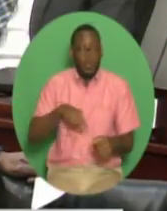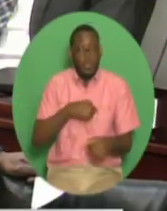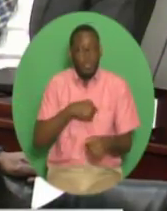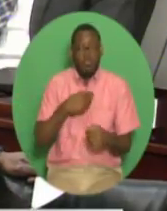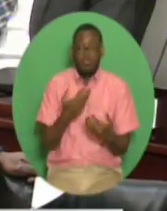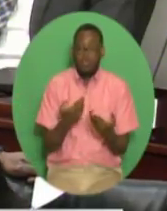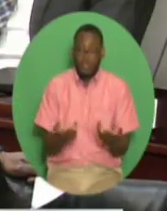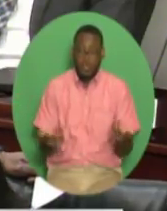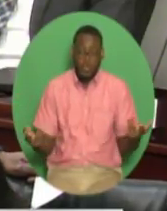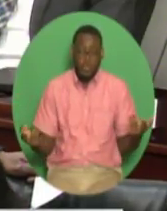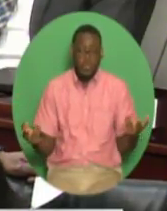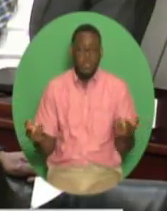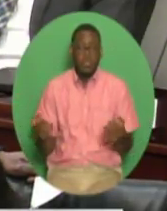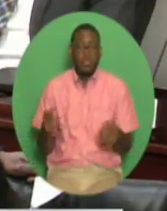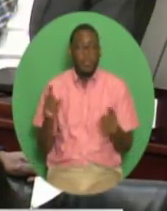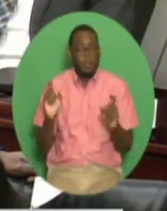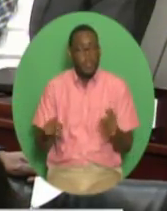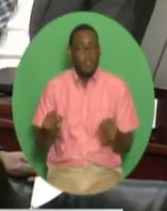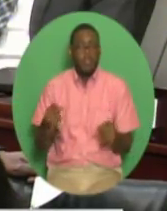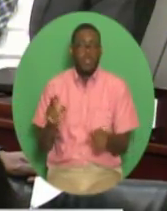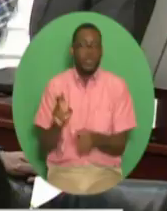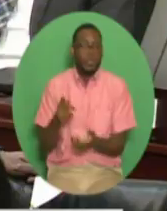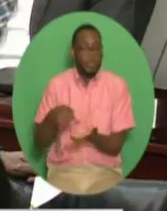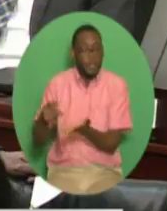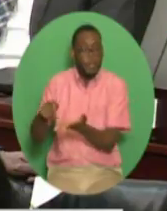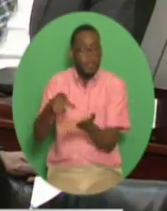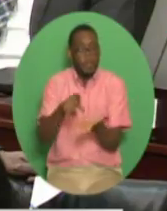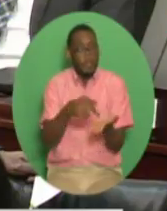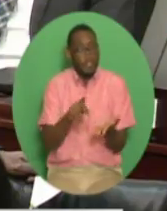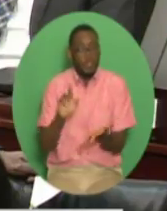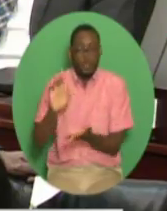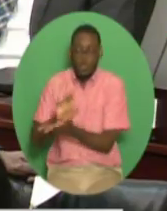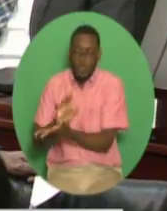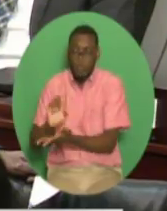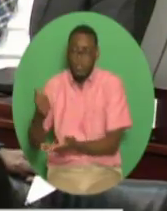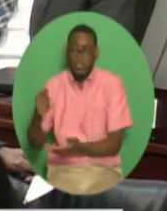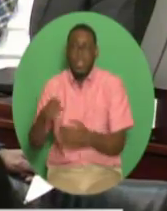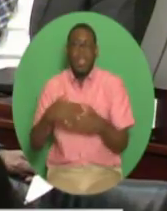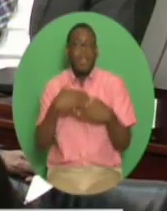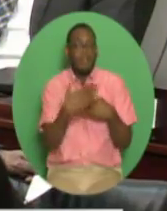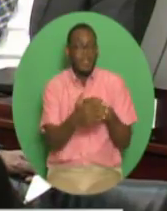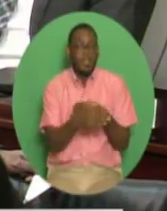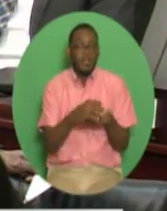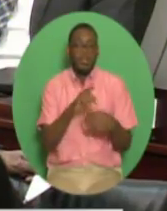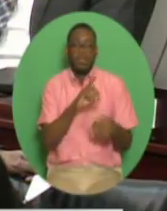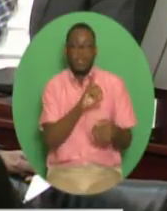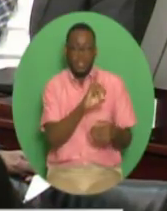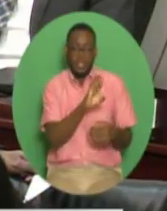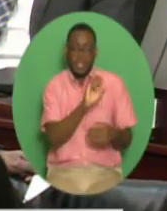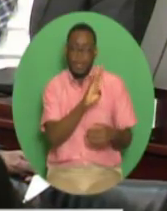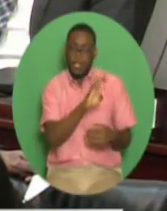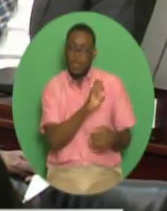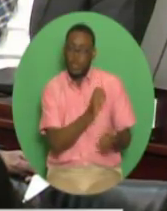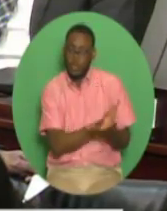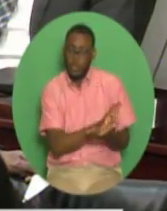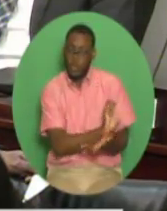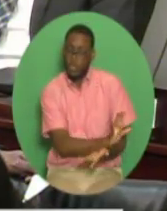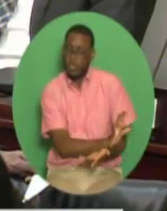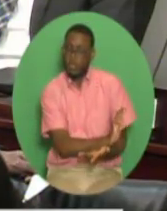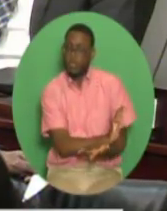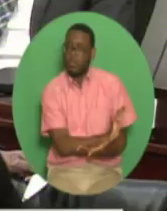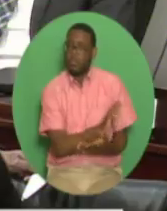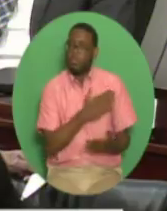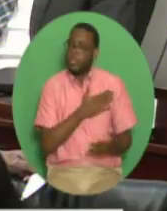want to apply those resources to ensure that those schools are completed. So I want simply to ask my friend